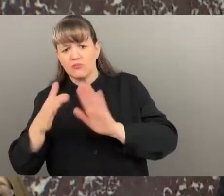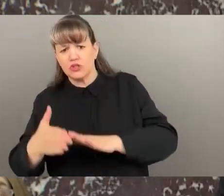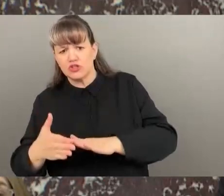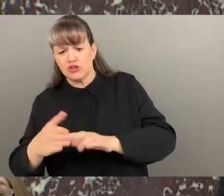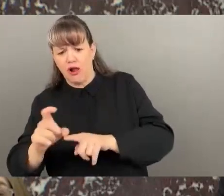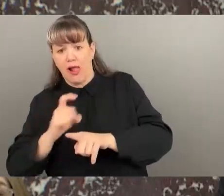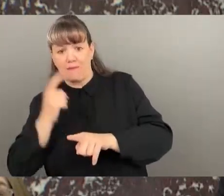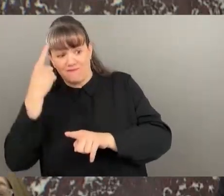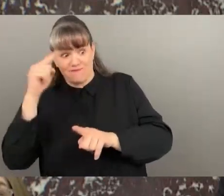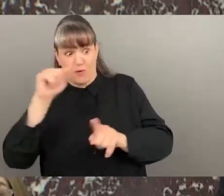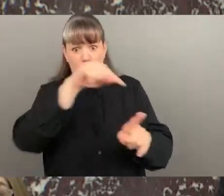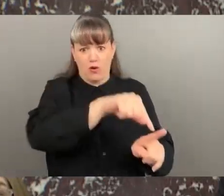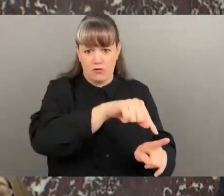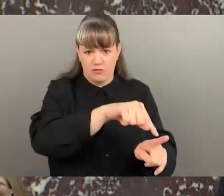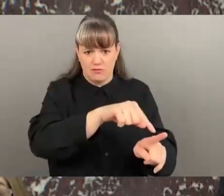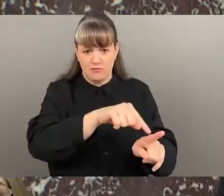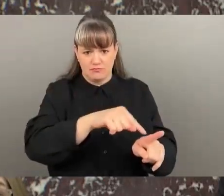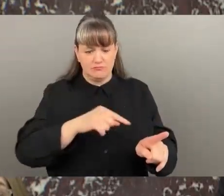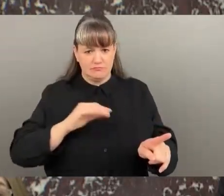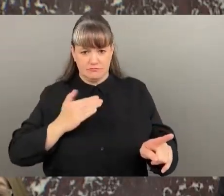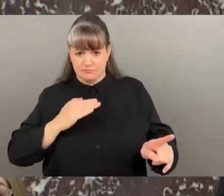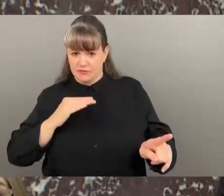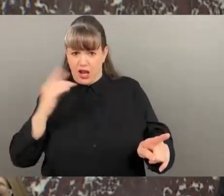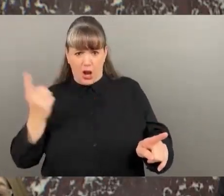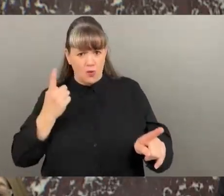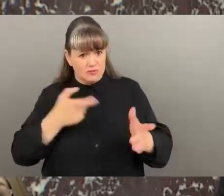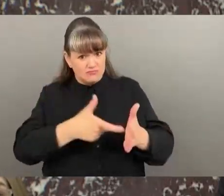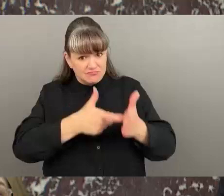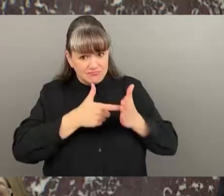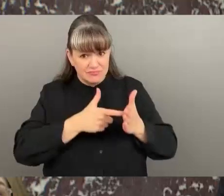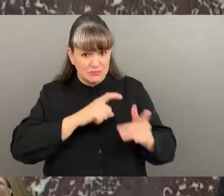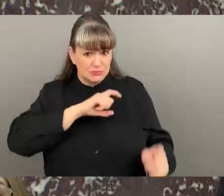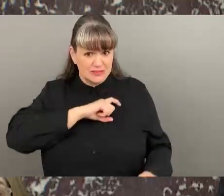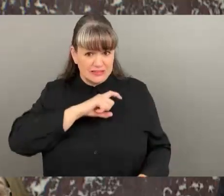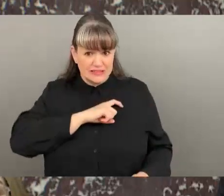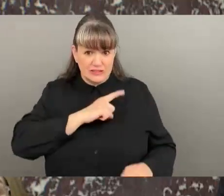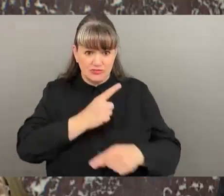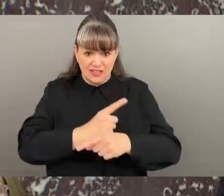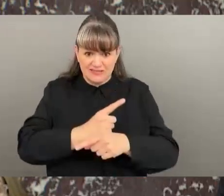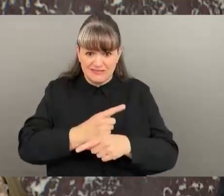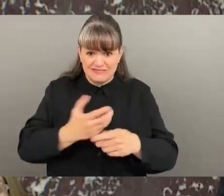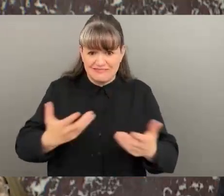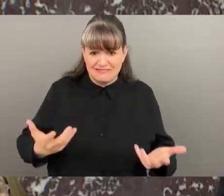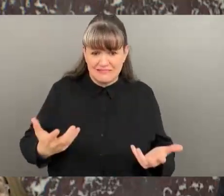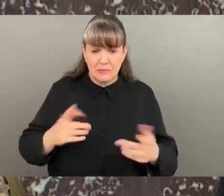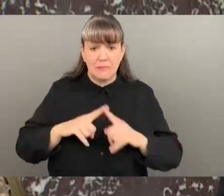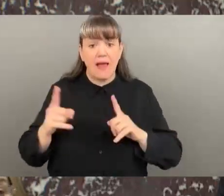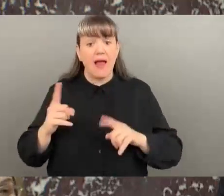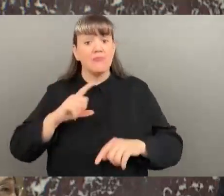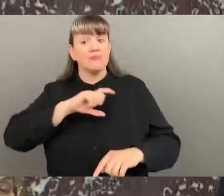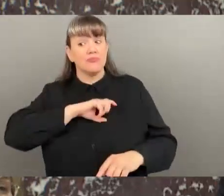noted, but the combination of a police person and a mental health worker is what